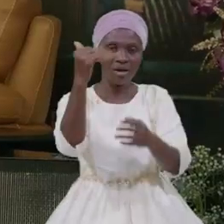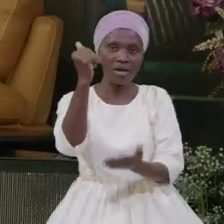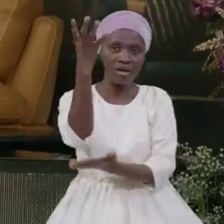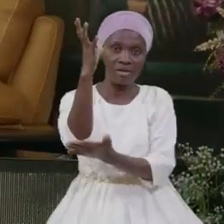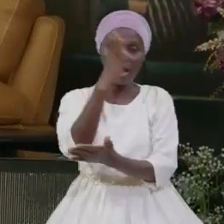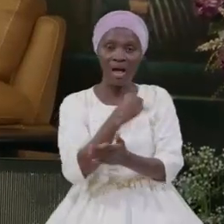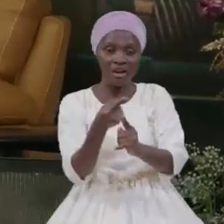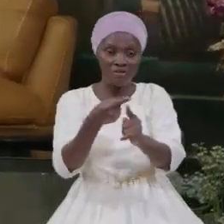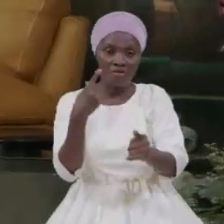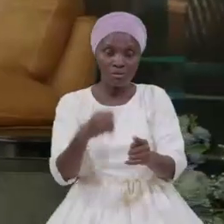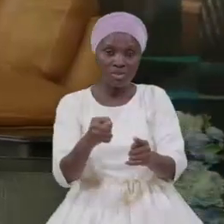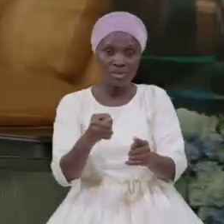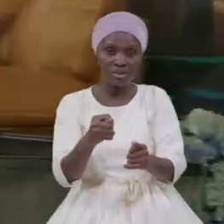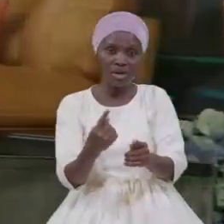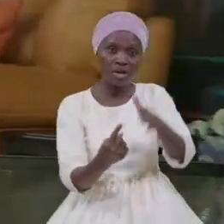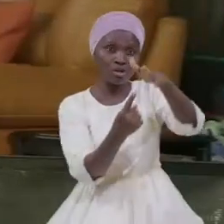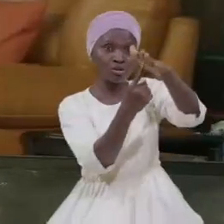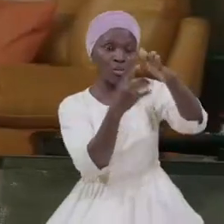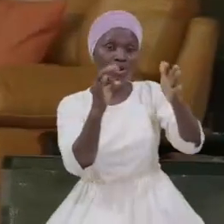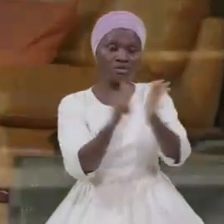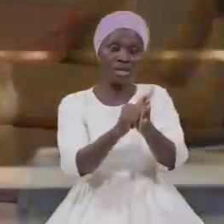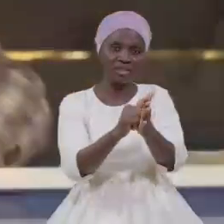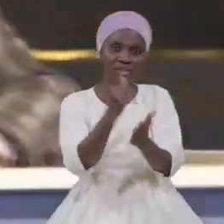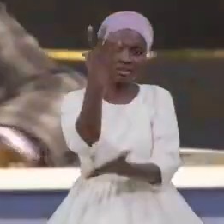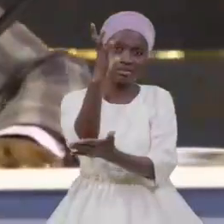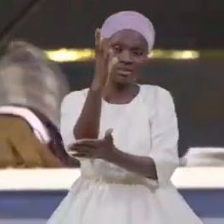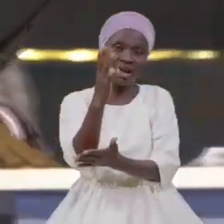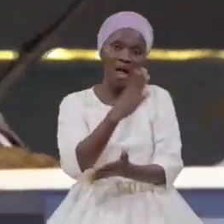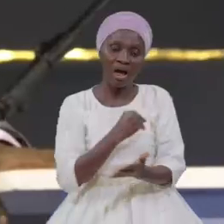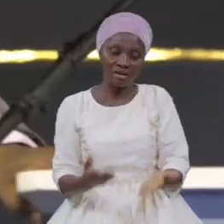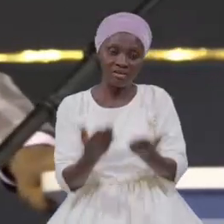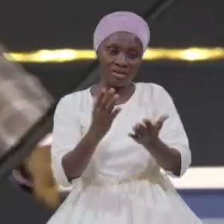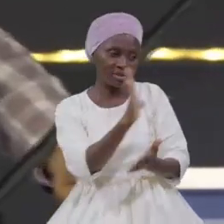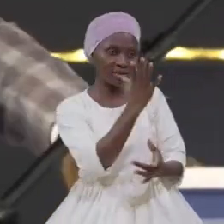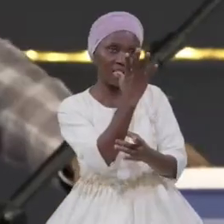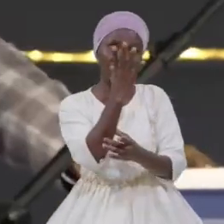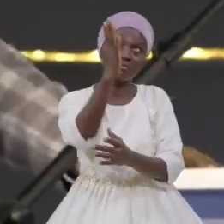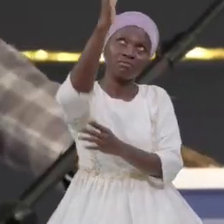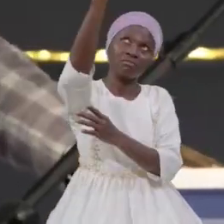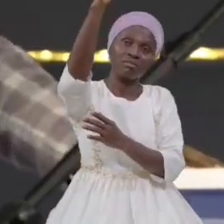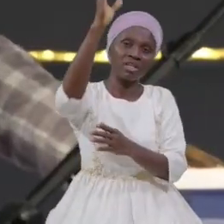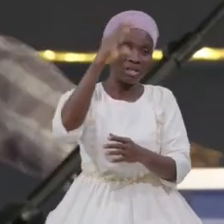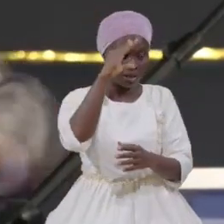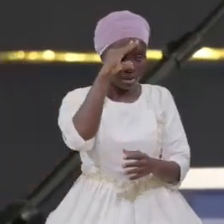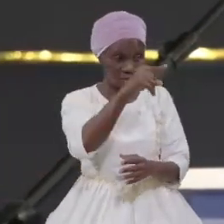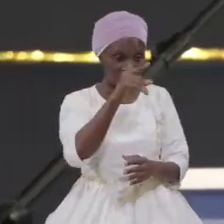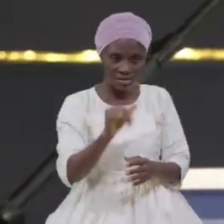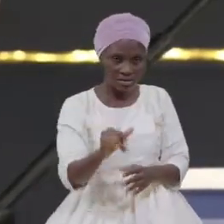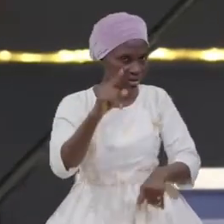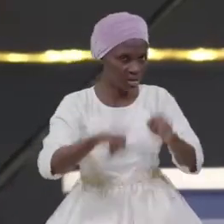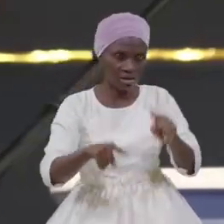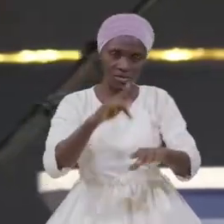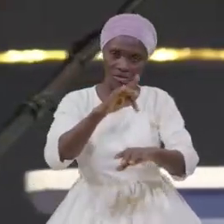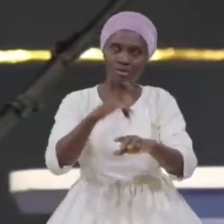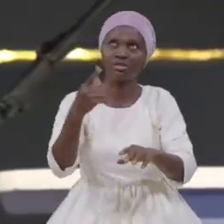that tree, he raises up his hand. He still will not touch the sky. That's